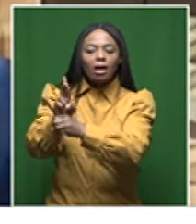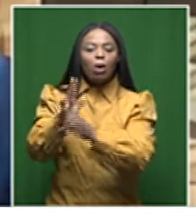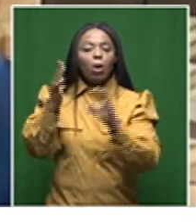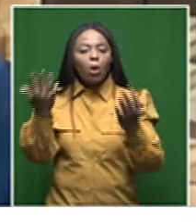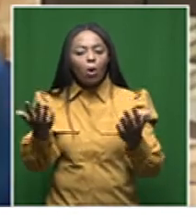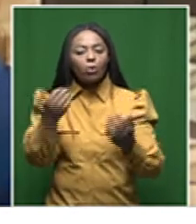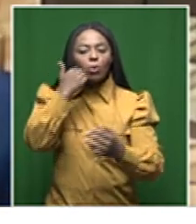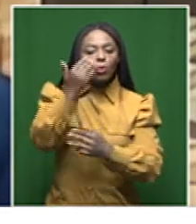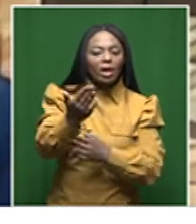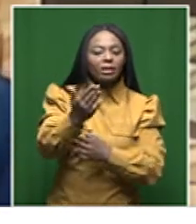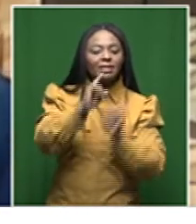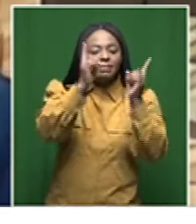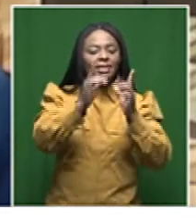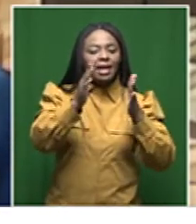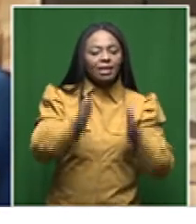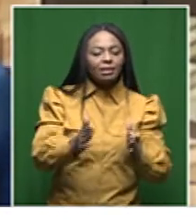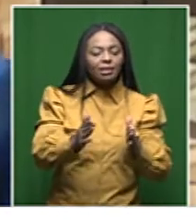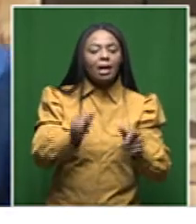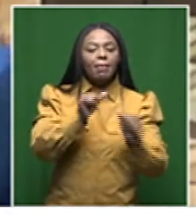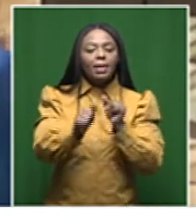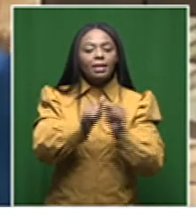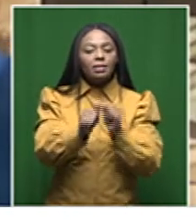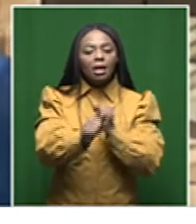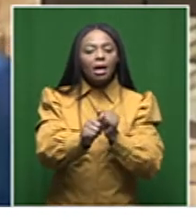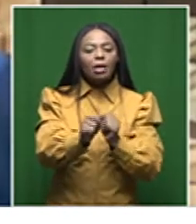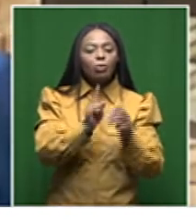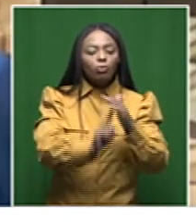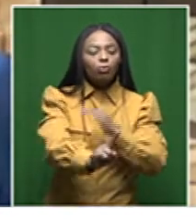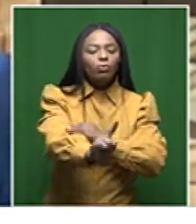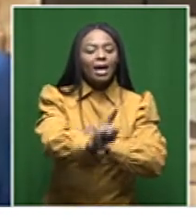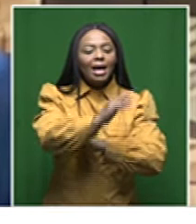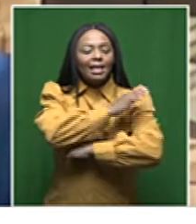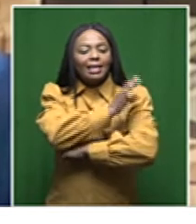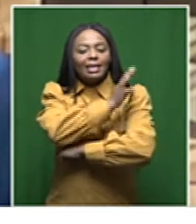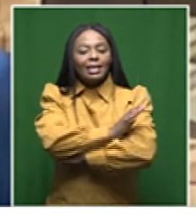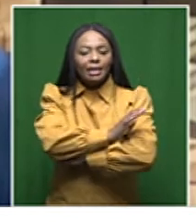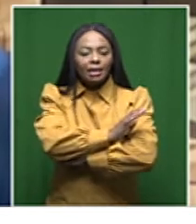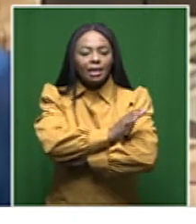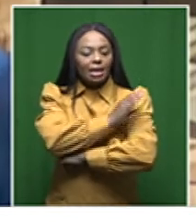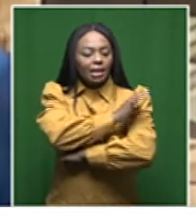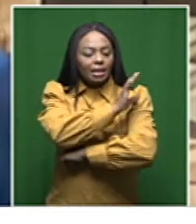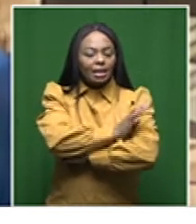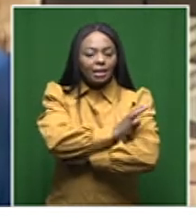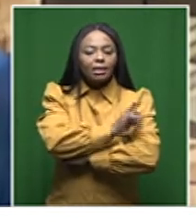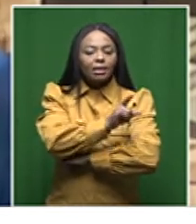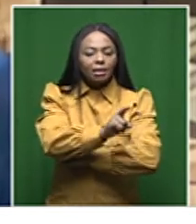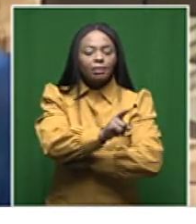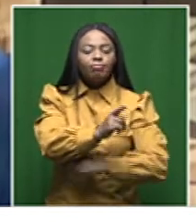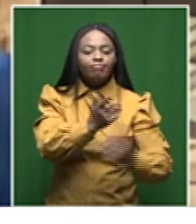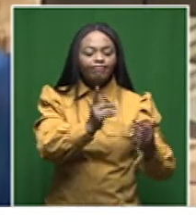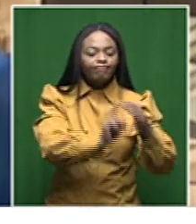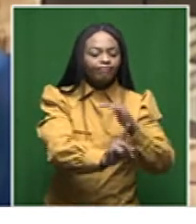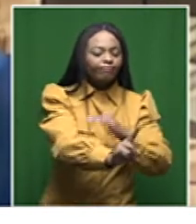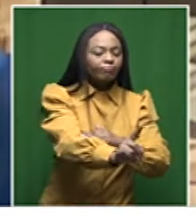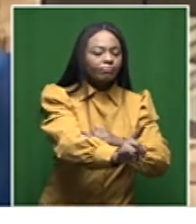want to consult the specialist directly. Rather go to the nearest clinic and find out. I think from